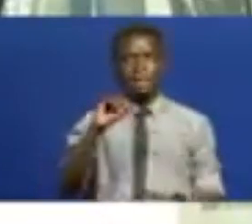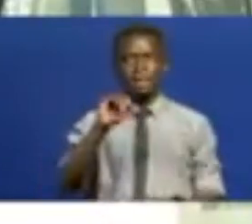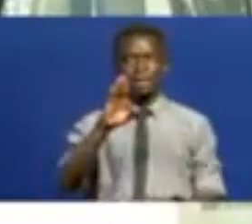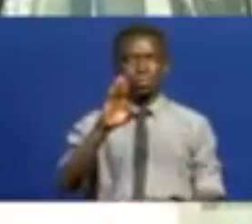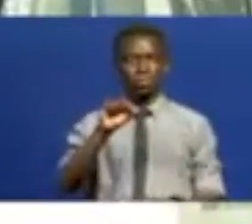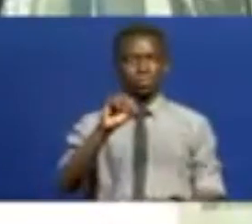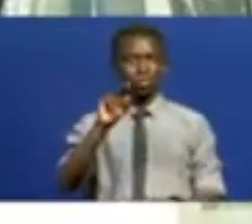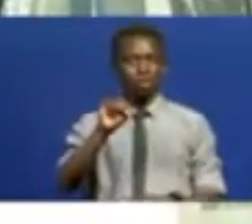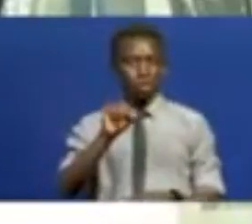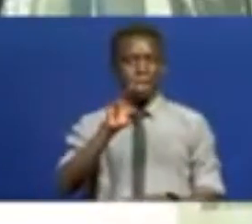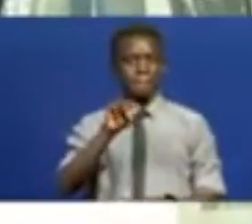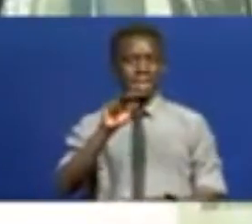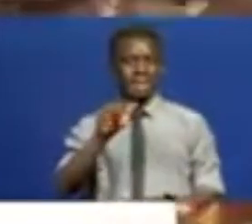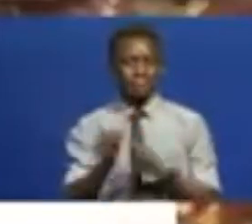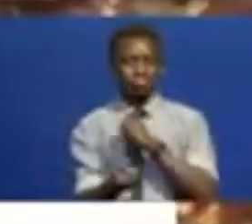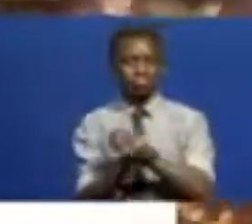for us in the course of the day.